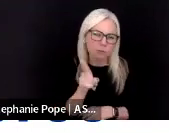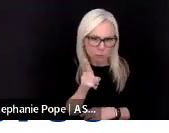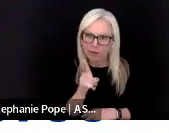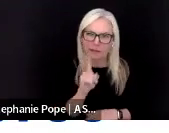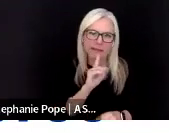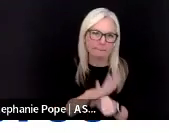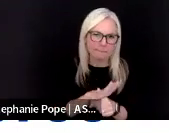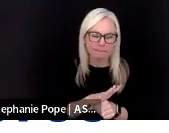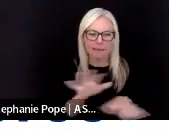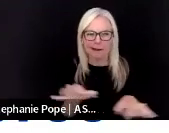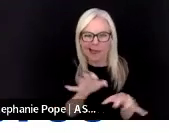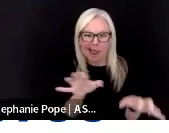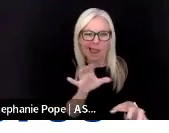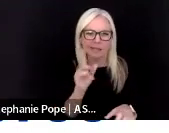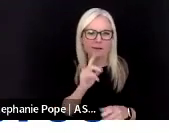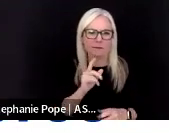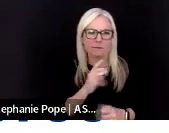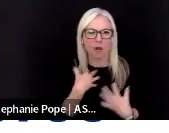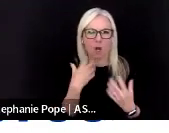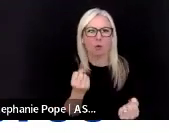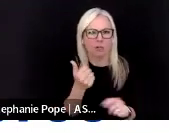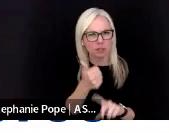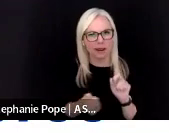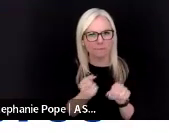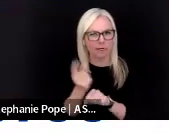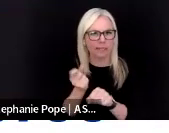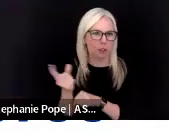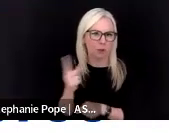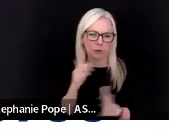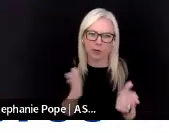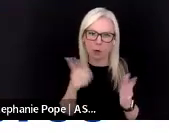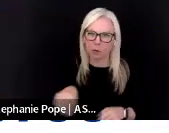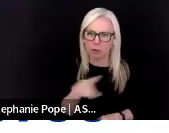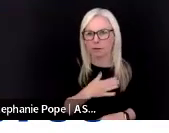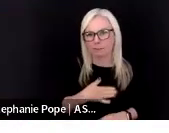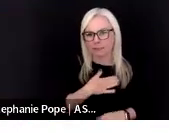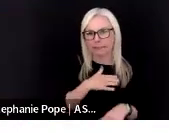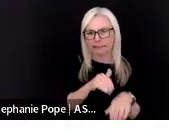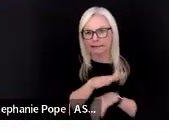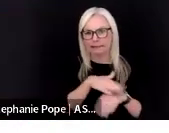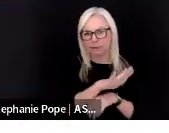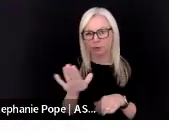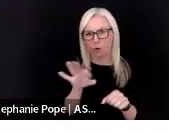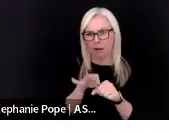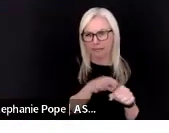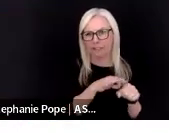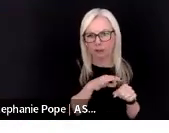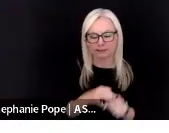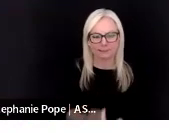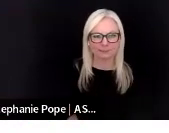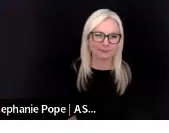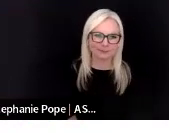commitment and courage that exist every single year. So we encourage you to please send in your nominations.